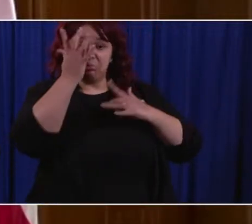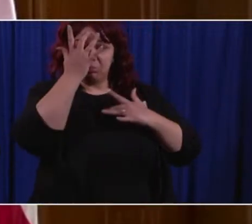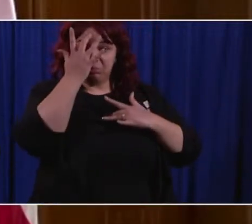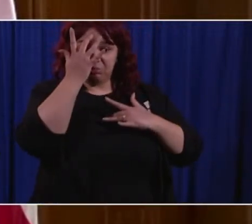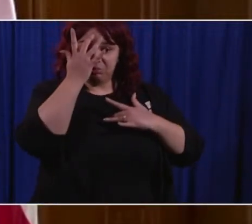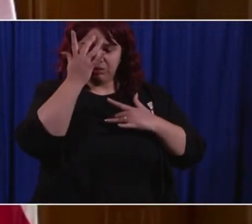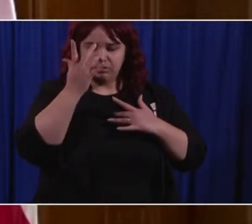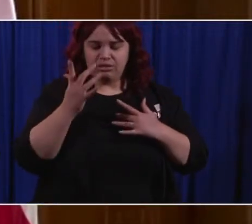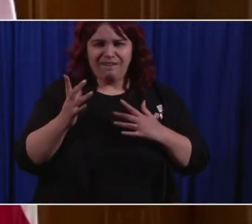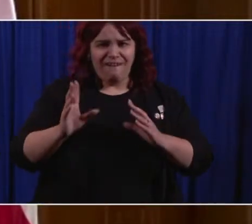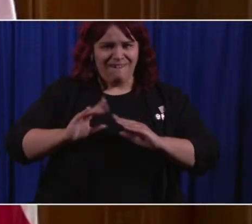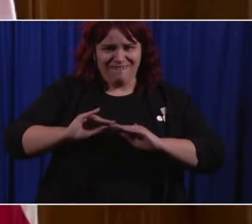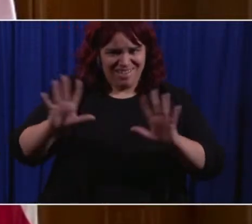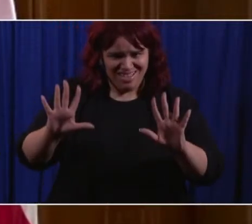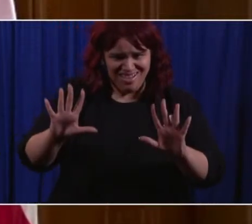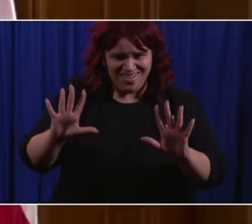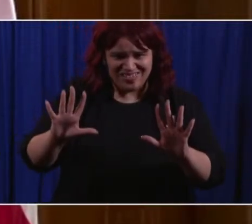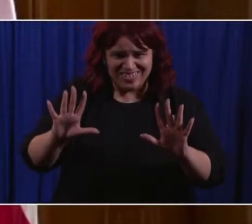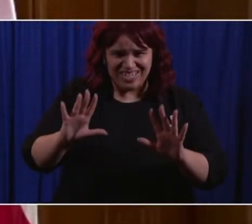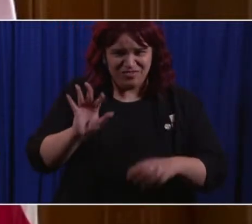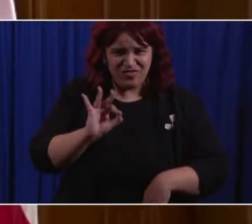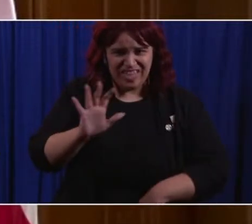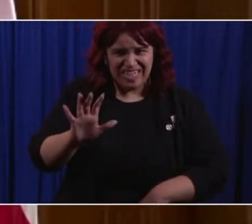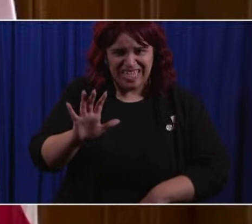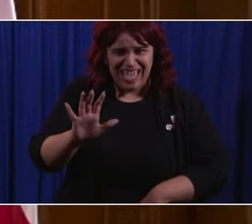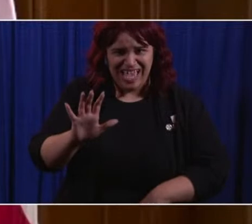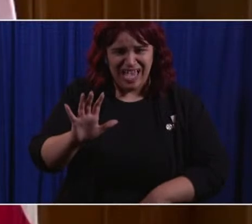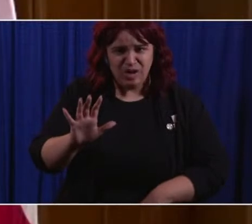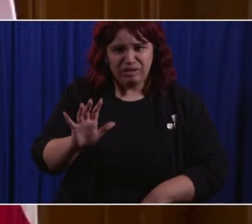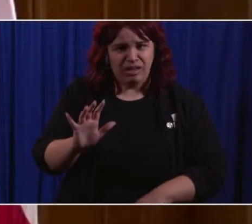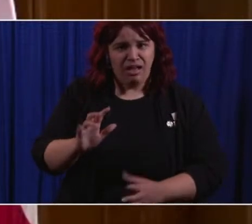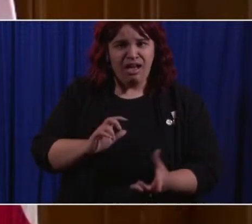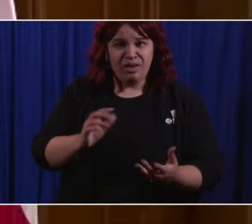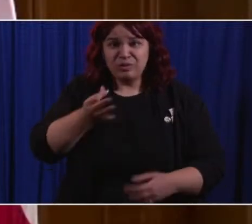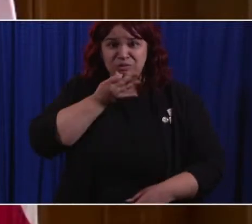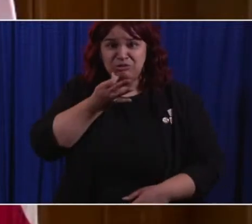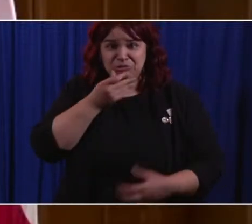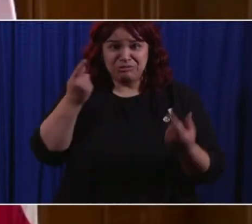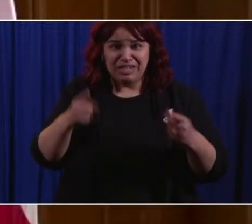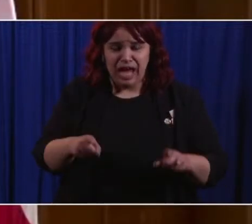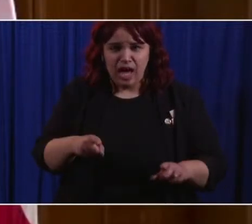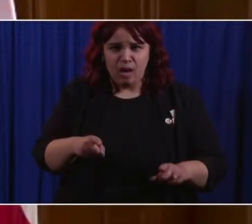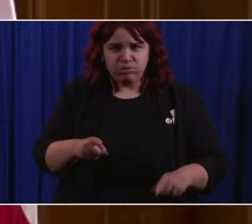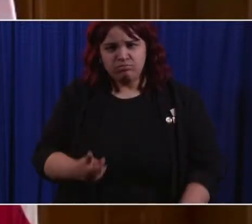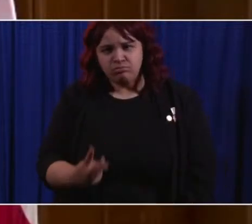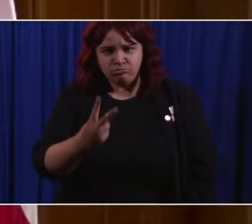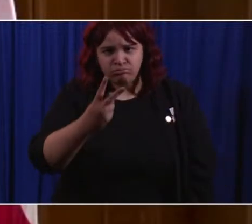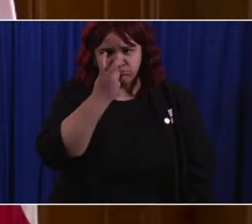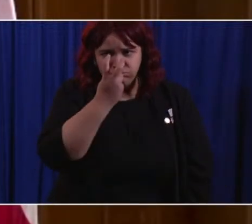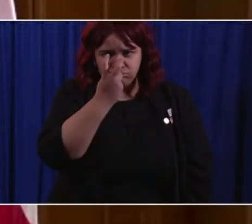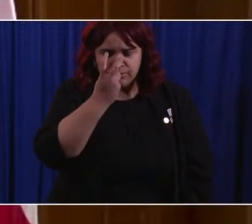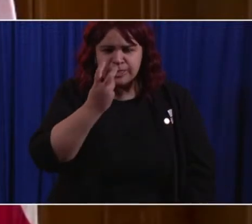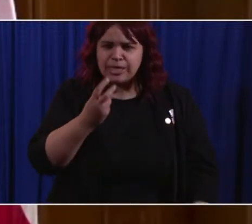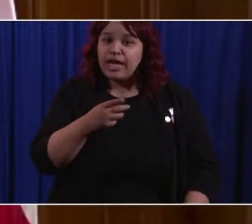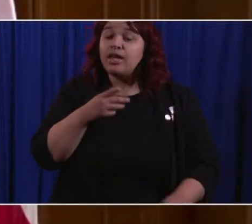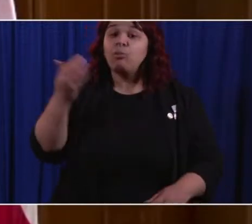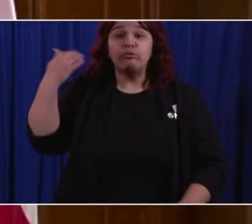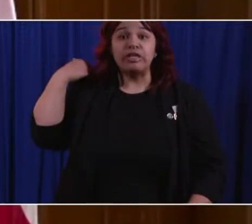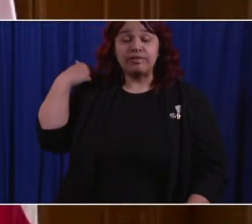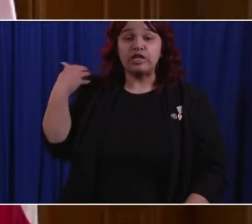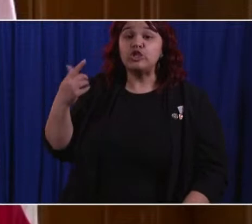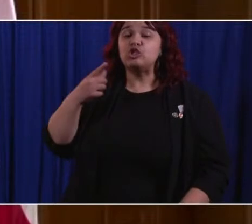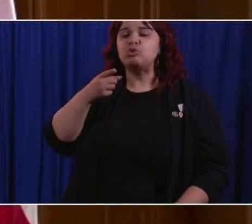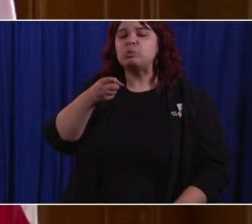wrong direction. Are you still optimistic, as you previously said, that we might reach that by July 4th, or is this bumping that back by a month or